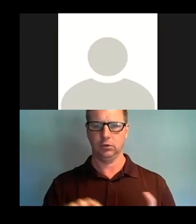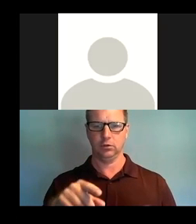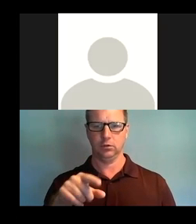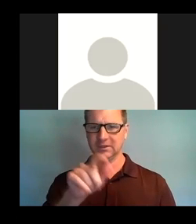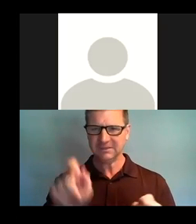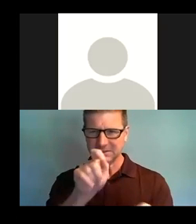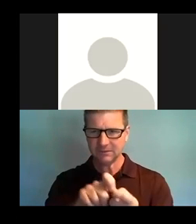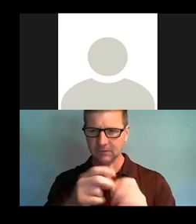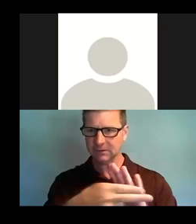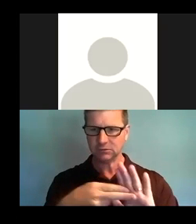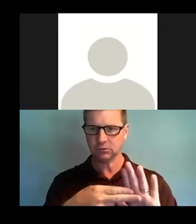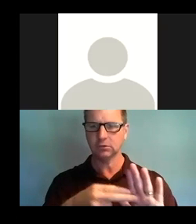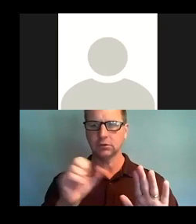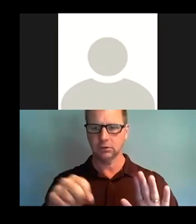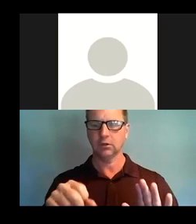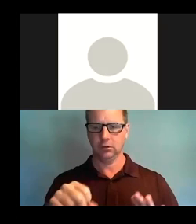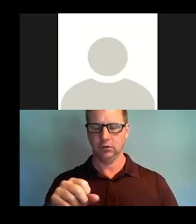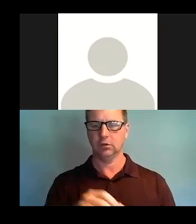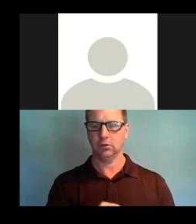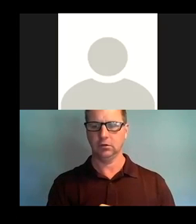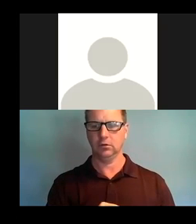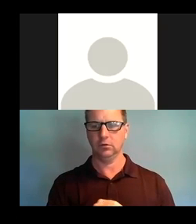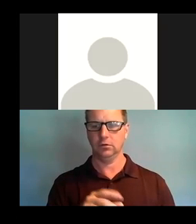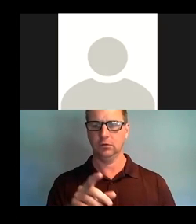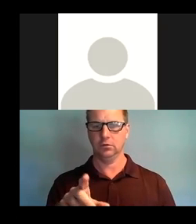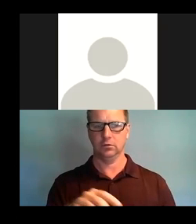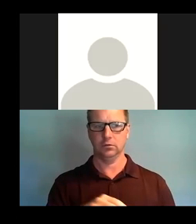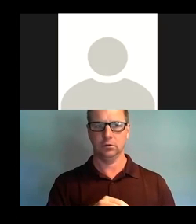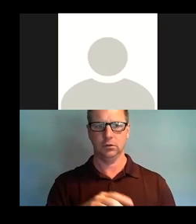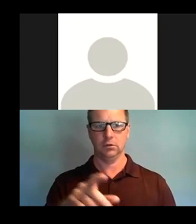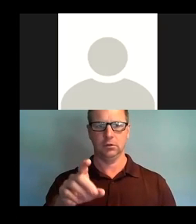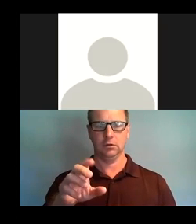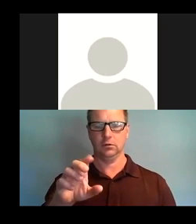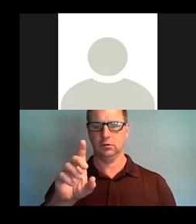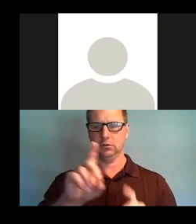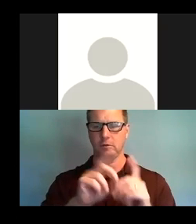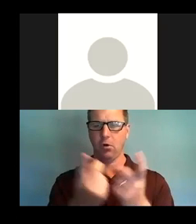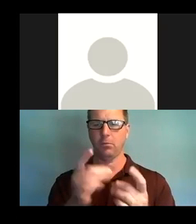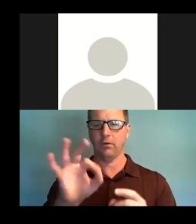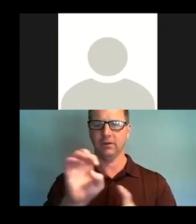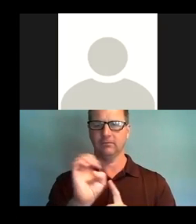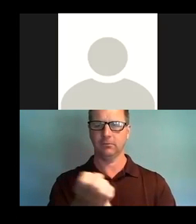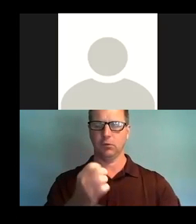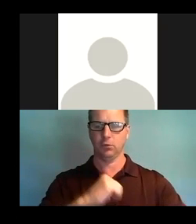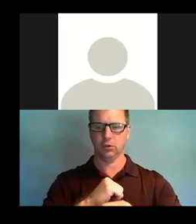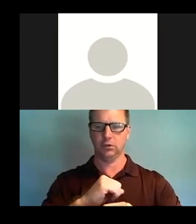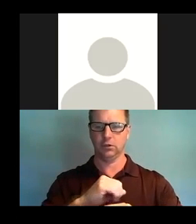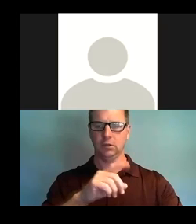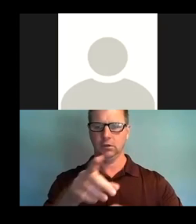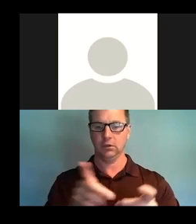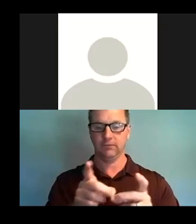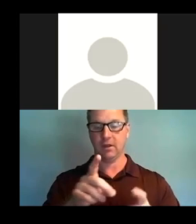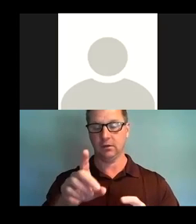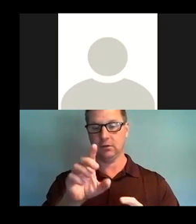specific designation for this neighborhood? Yeah, so EADEP, Department of Environmental Protection, defines an